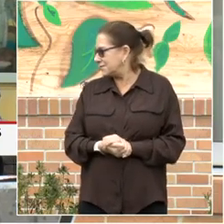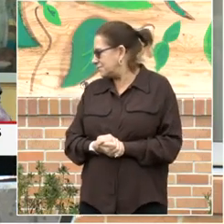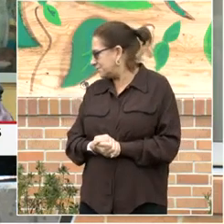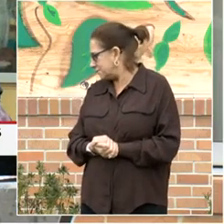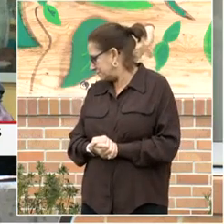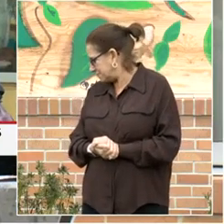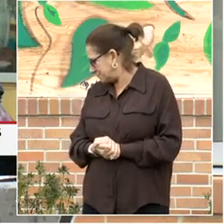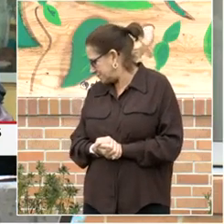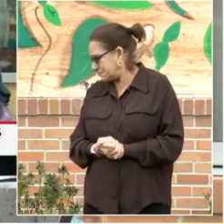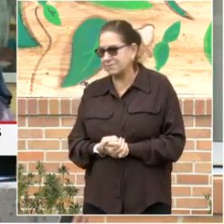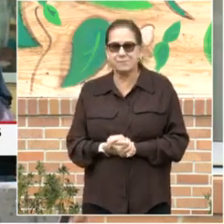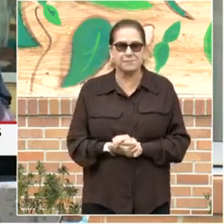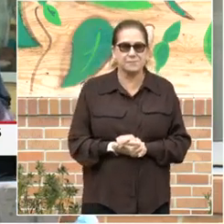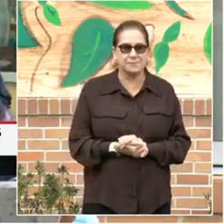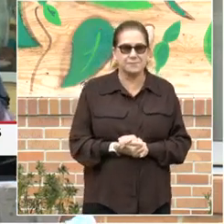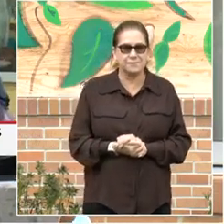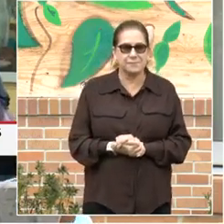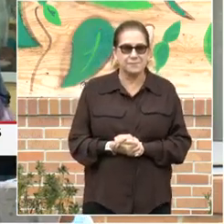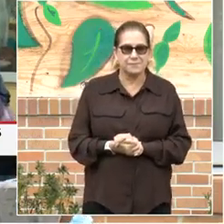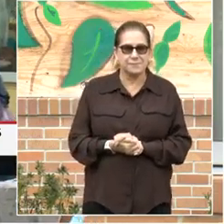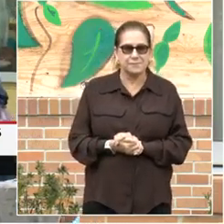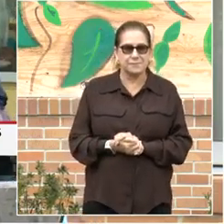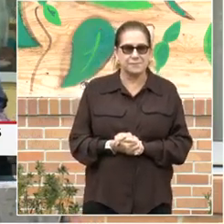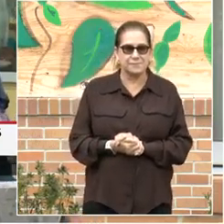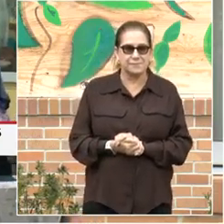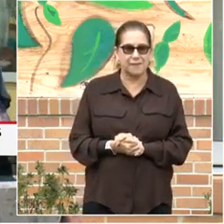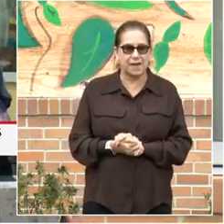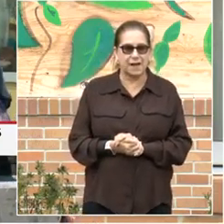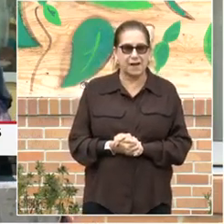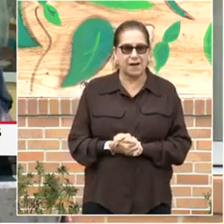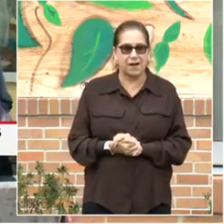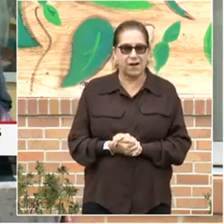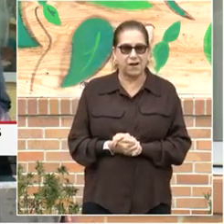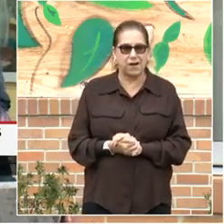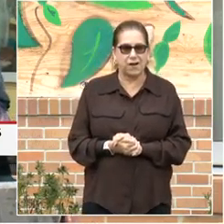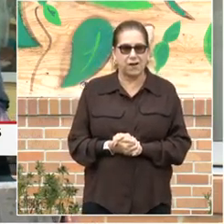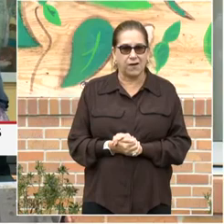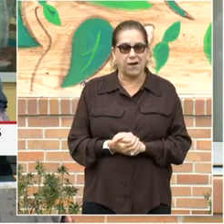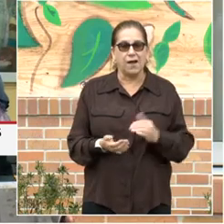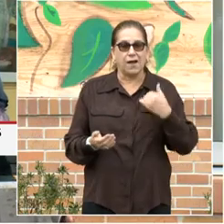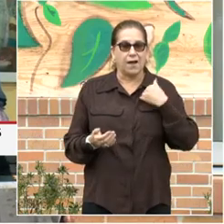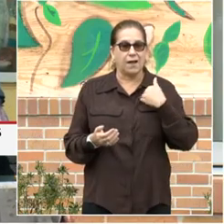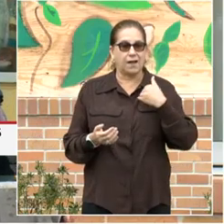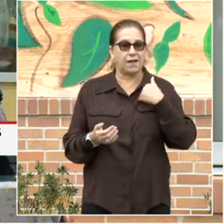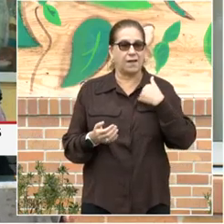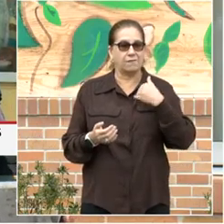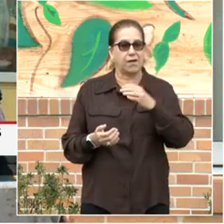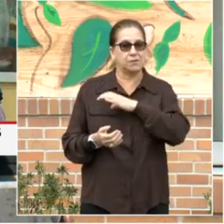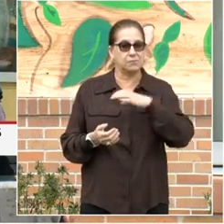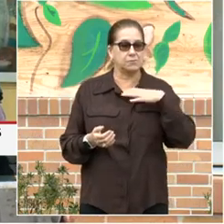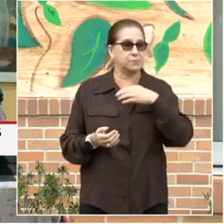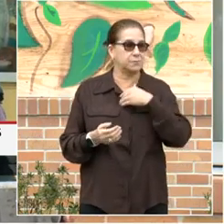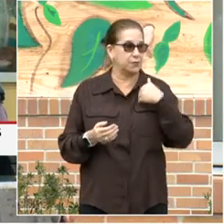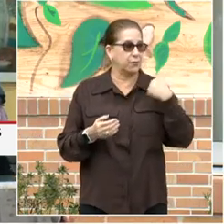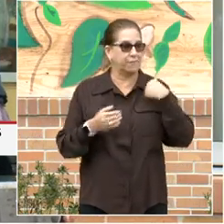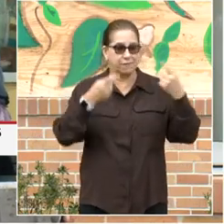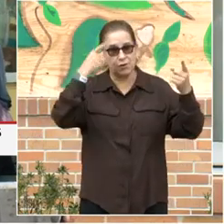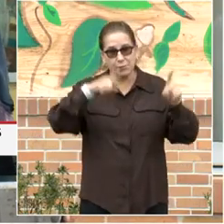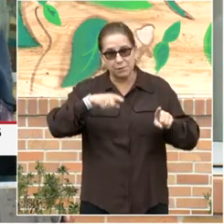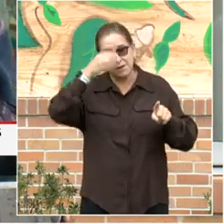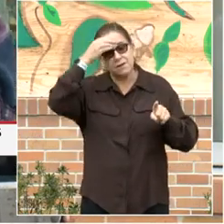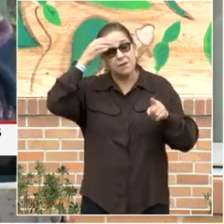let's do it again. Let's figure it out another corner. And I know the council member and I will agree on this. Let's do it again. Let's figure